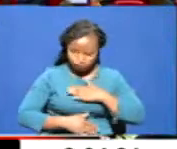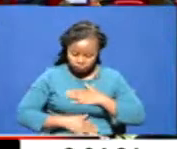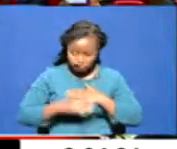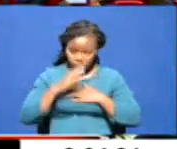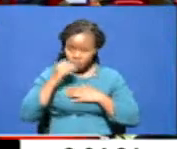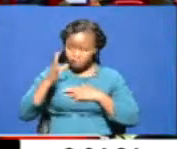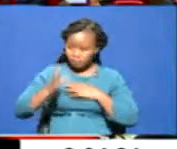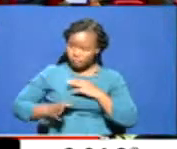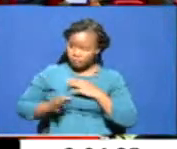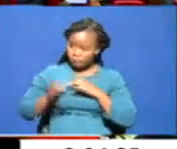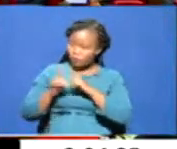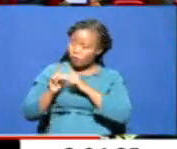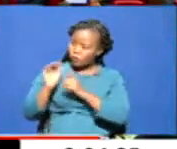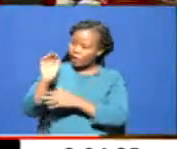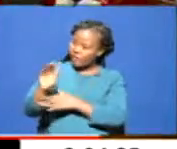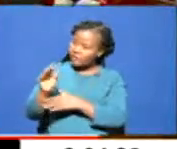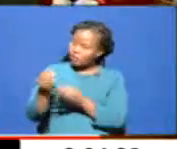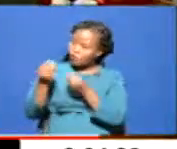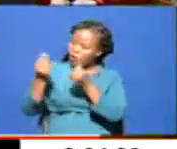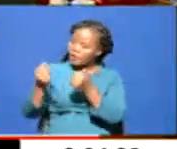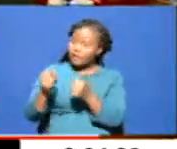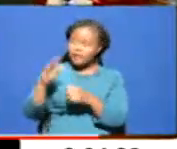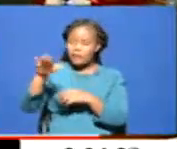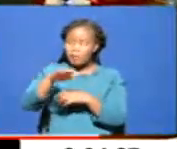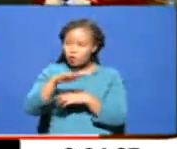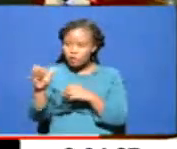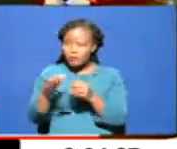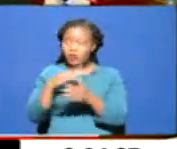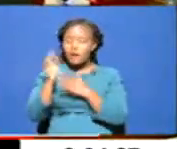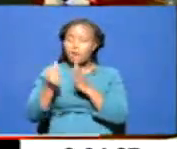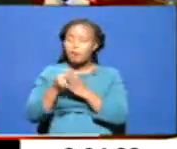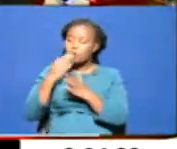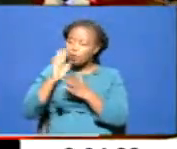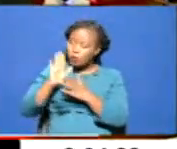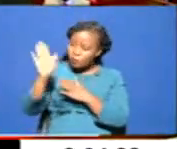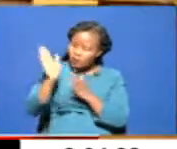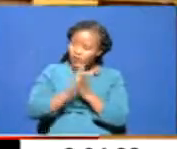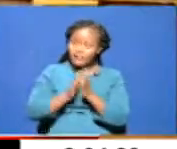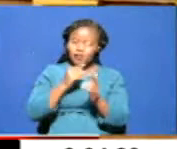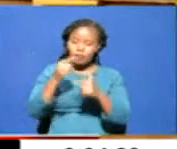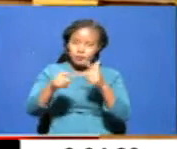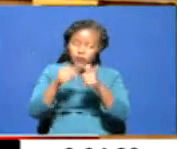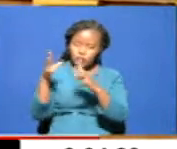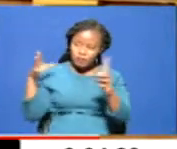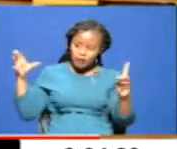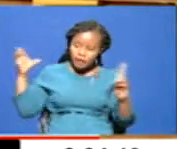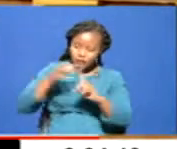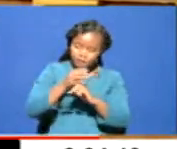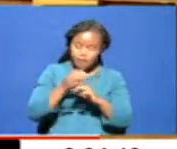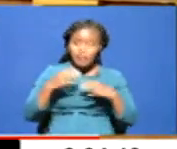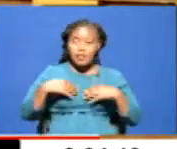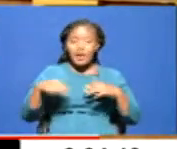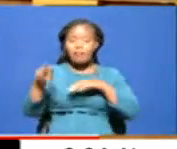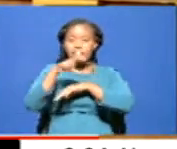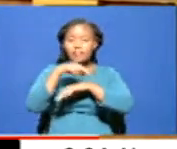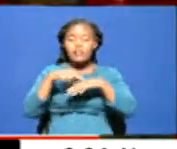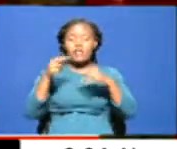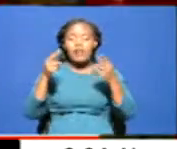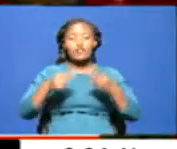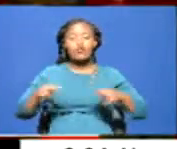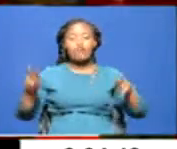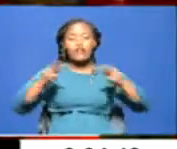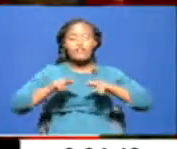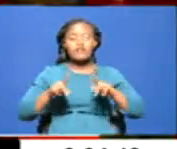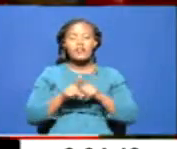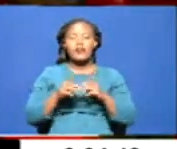requires him to address Parliament on all the measures taken and the progress achieved in the realization of national values and submit a report for debate